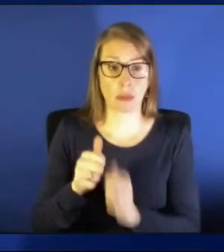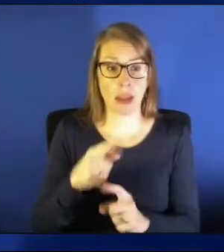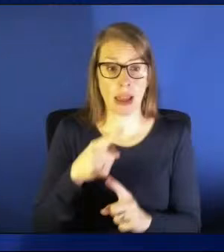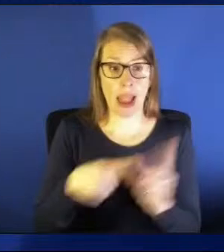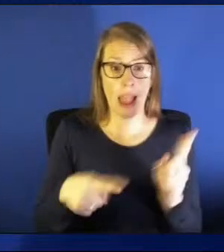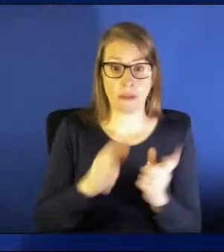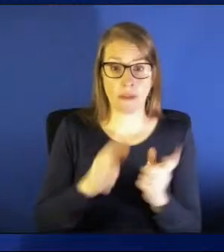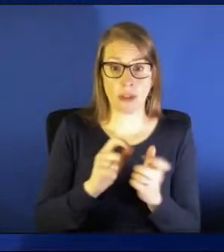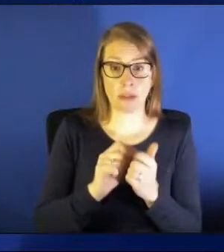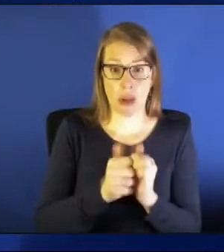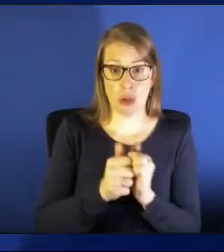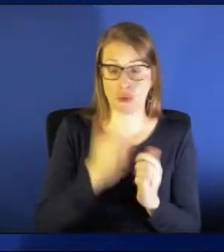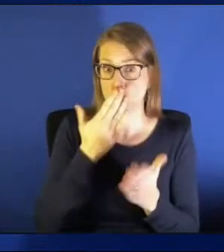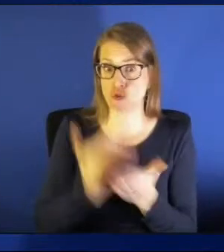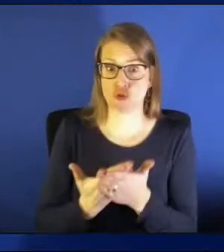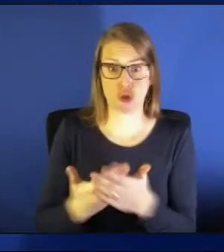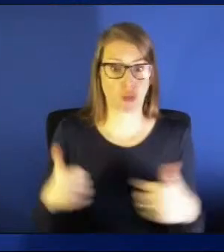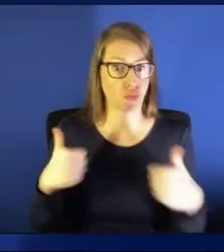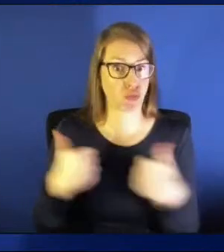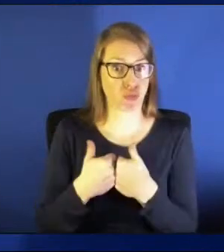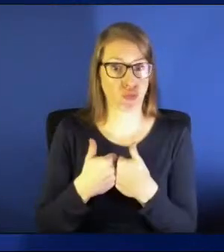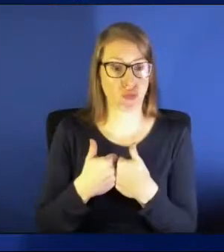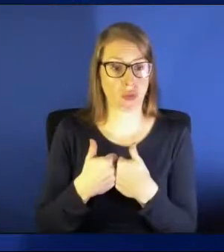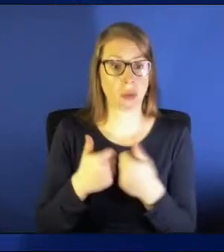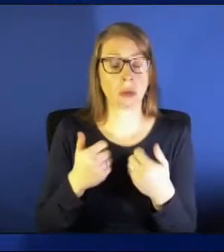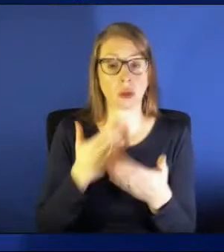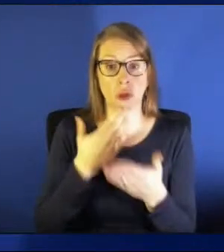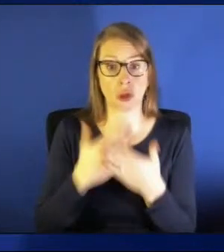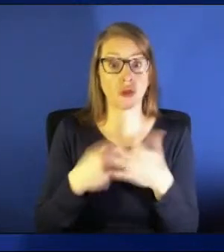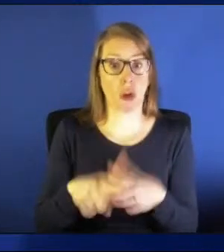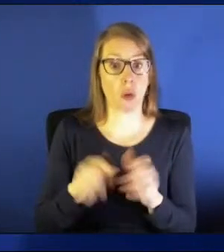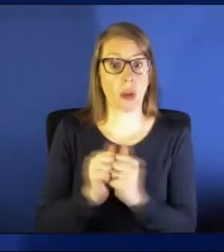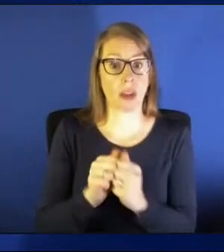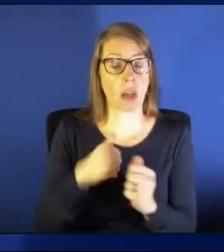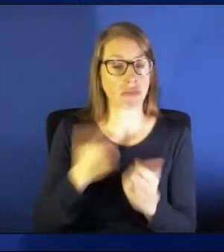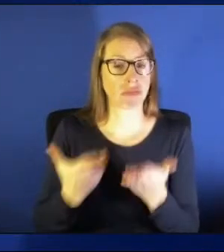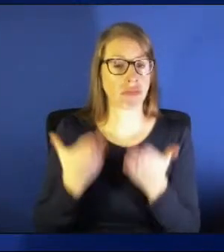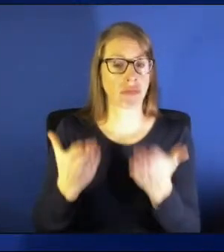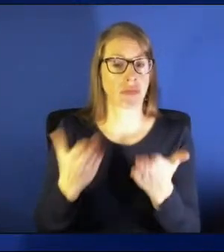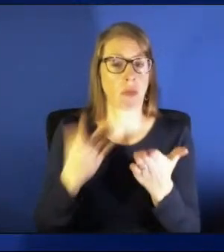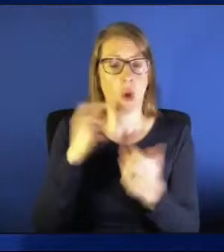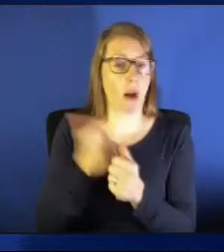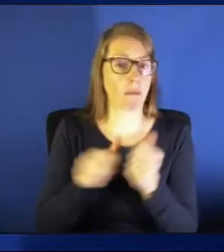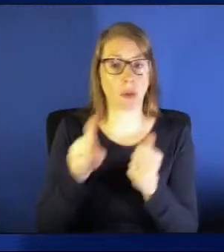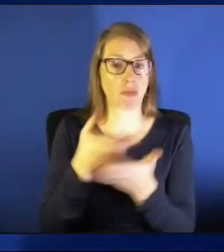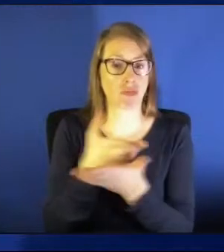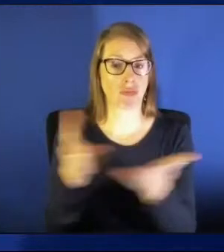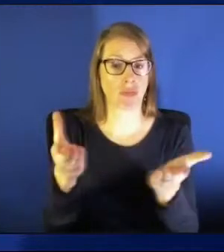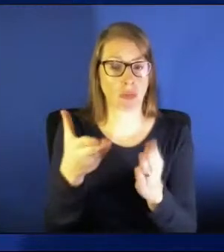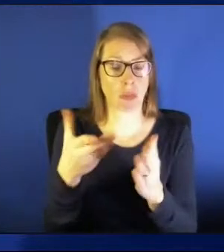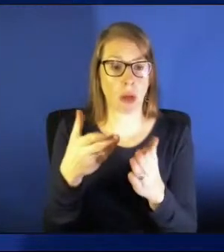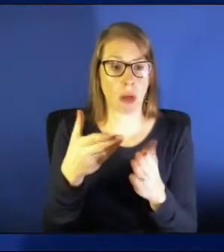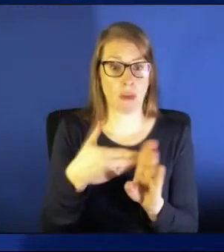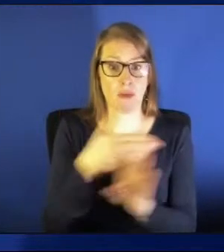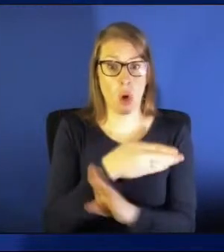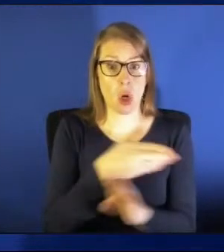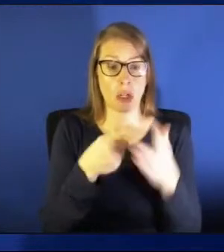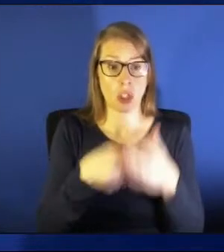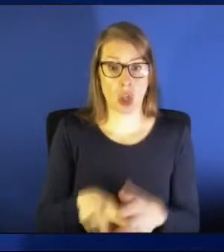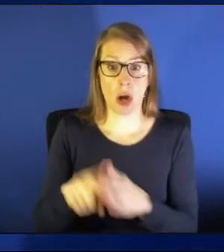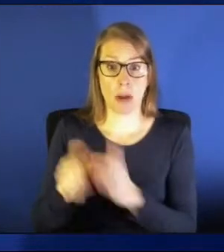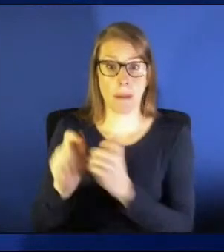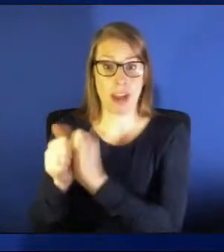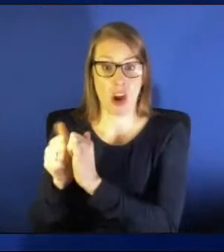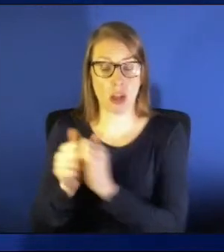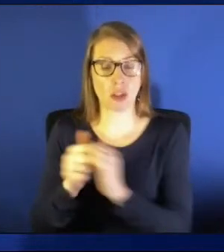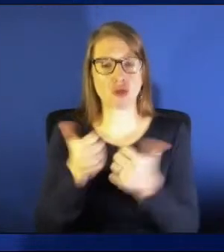good challenge and a good one to start with. I think I would probably recommend for everyone, before you do a marathon, do a half marathon. I think